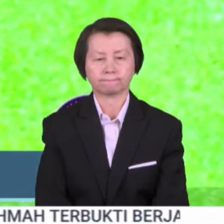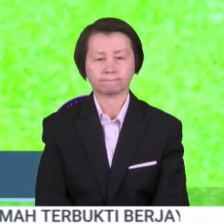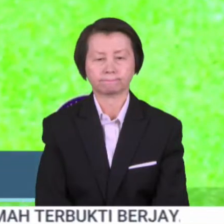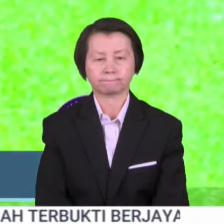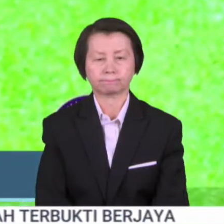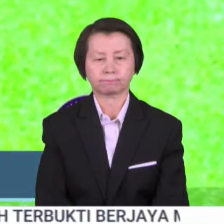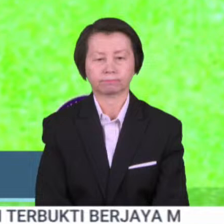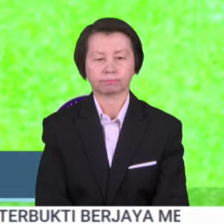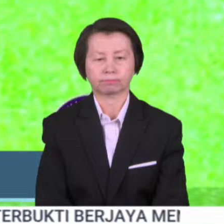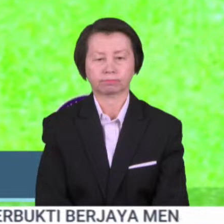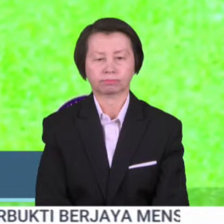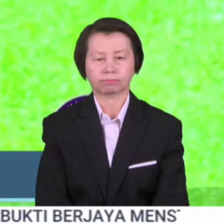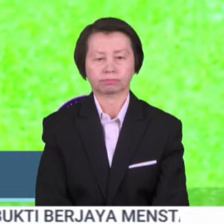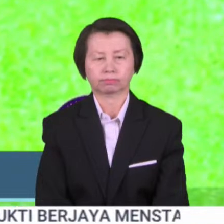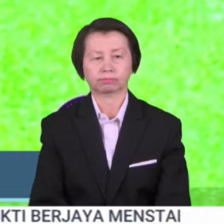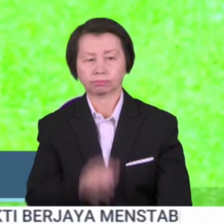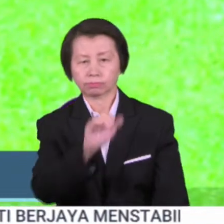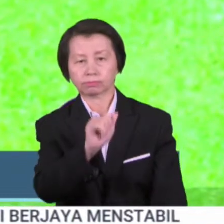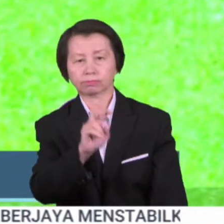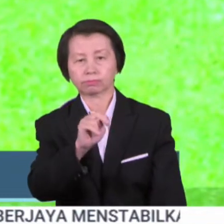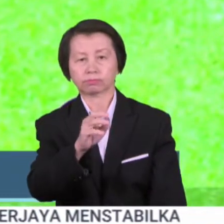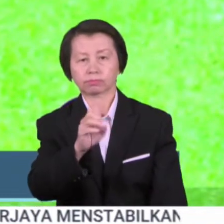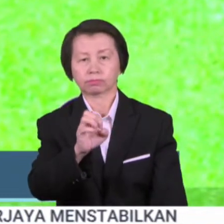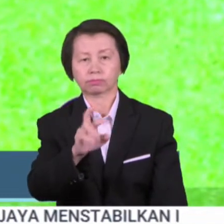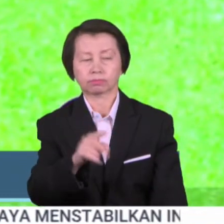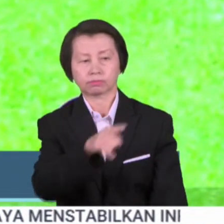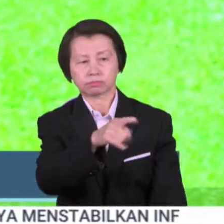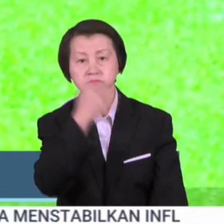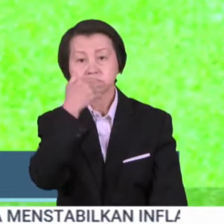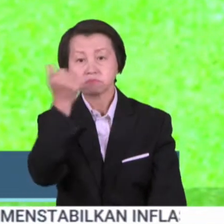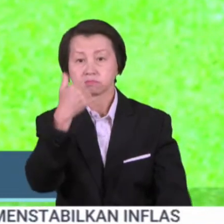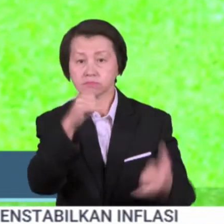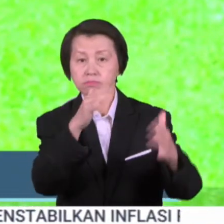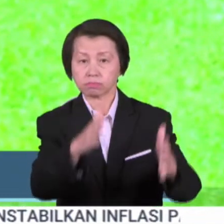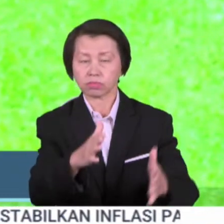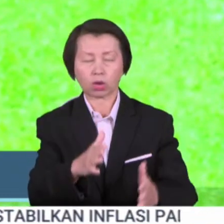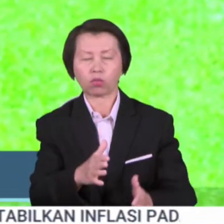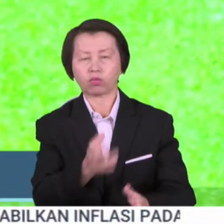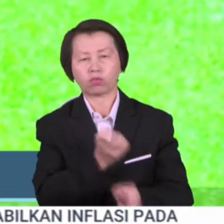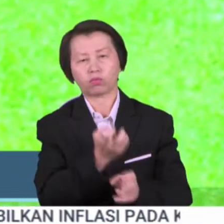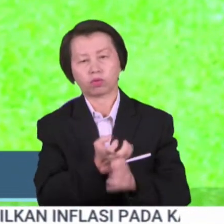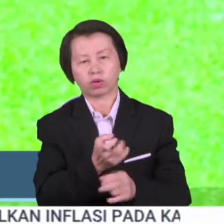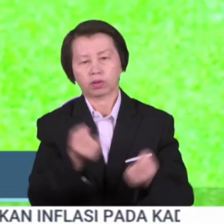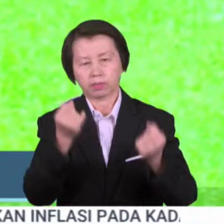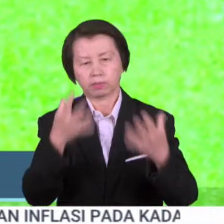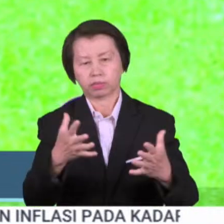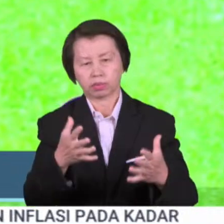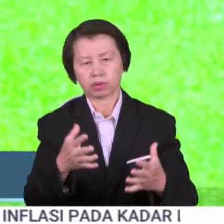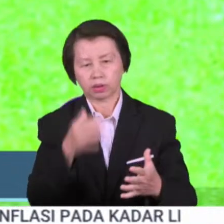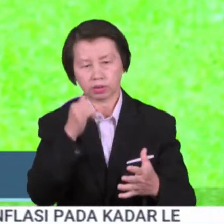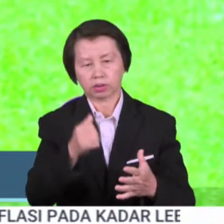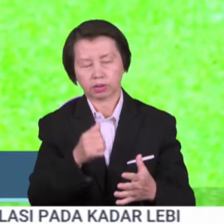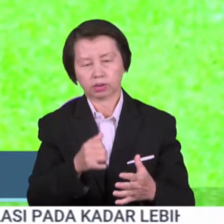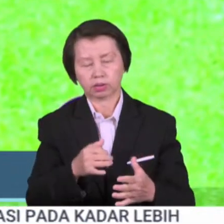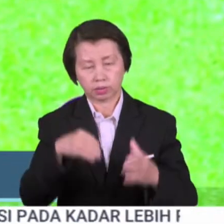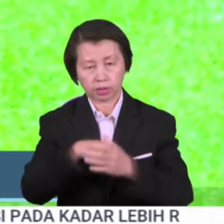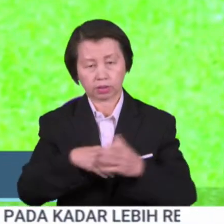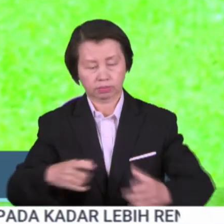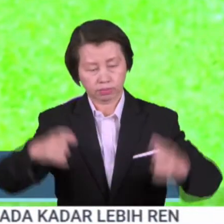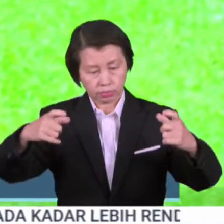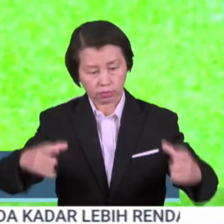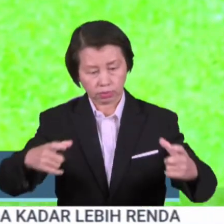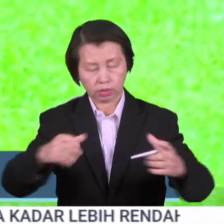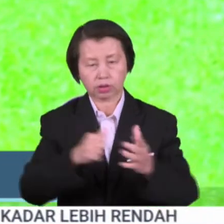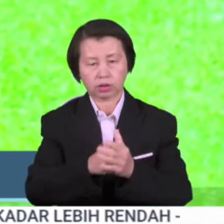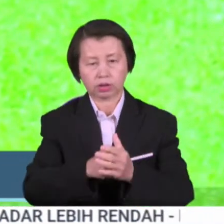ini fastic player Who's got one of the best forehs in the game uh brings a lot of intensity to the court uh with